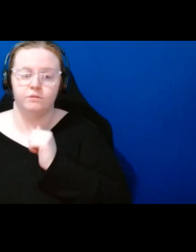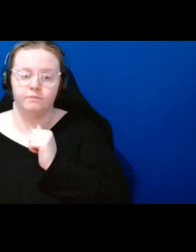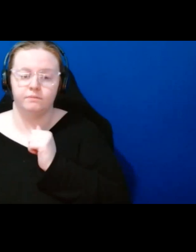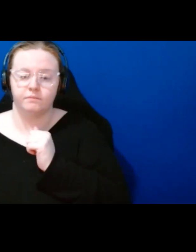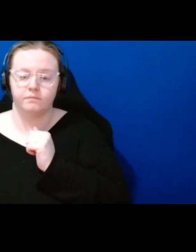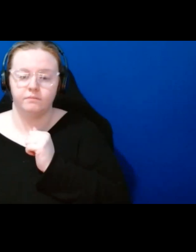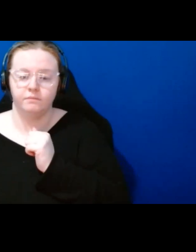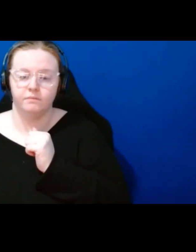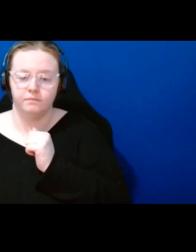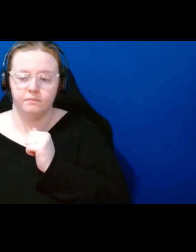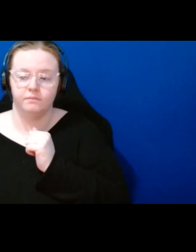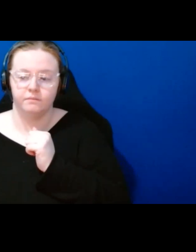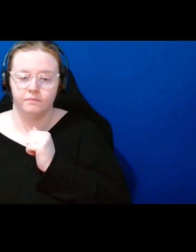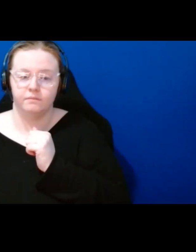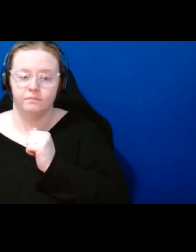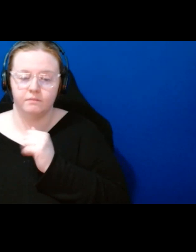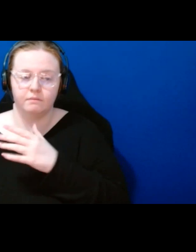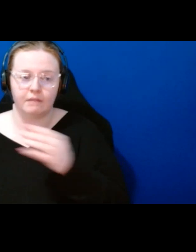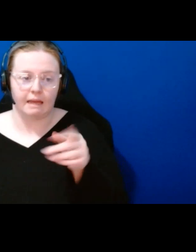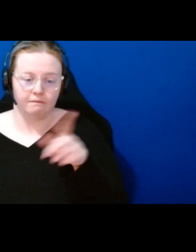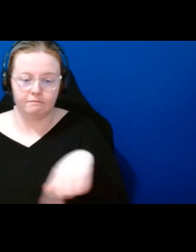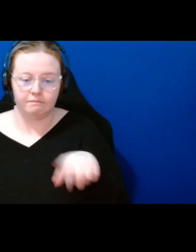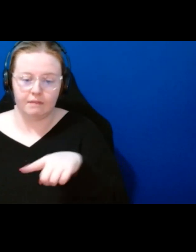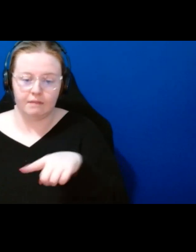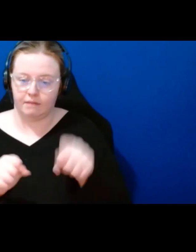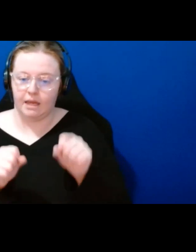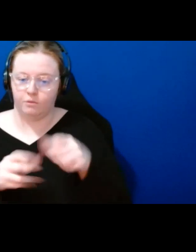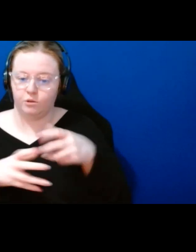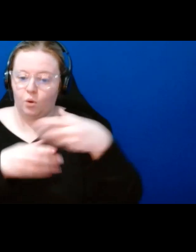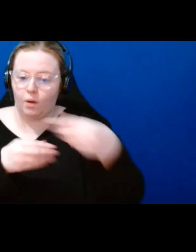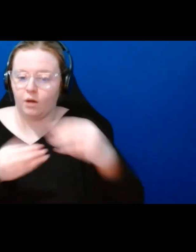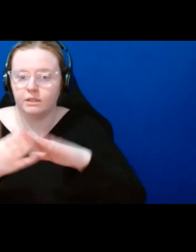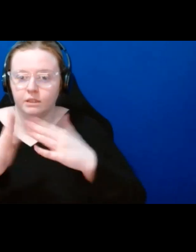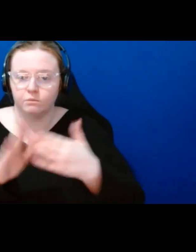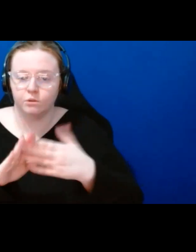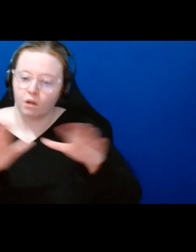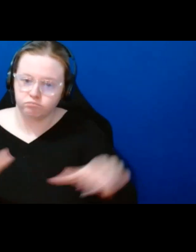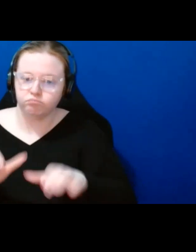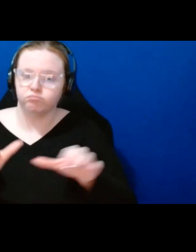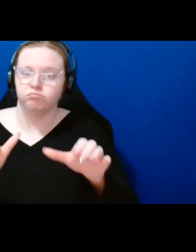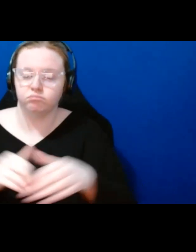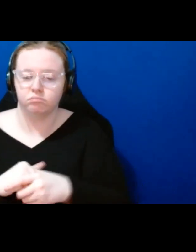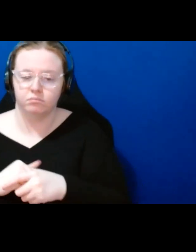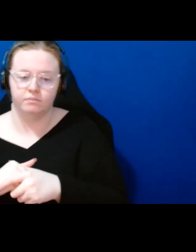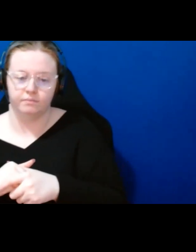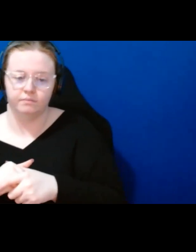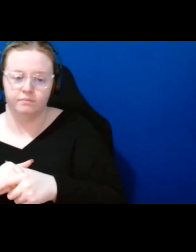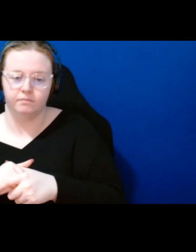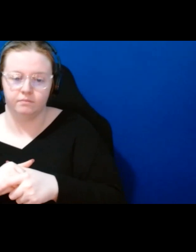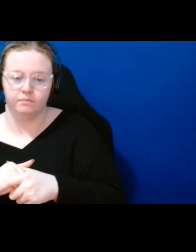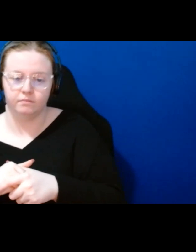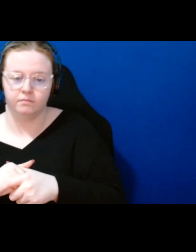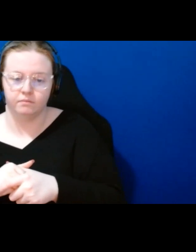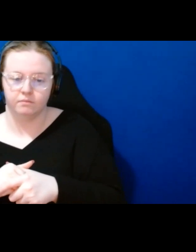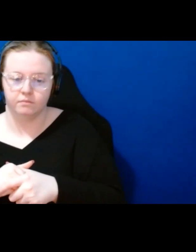being able to get out into our own communities and fully participate. So I thought that I had to be more